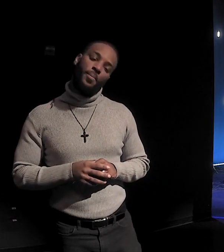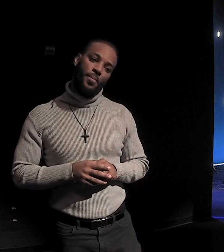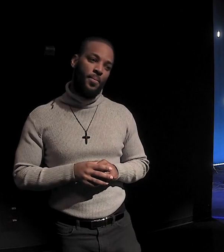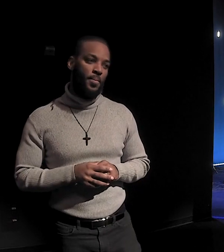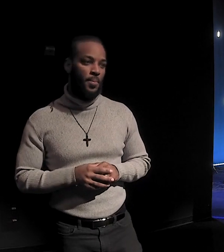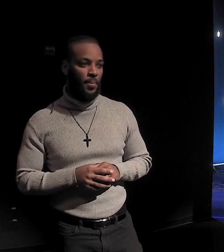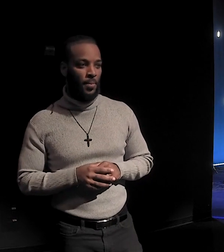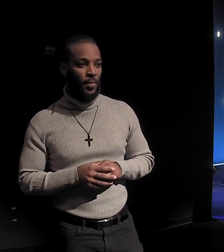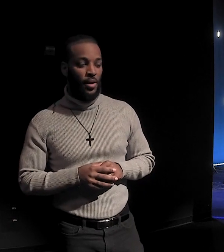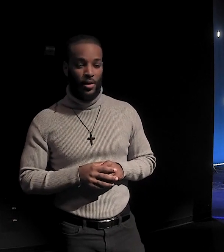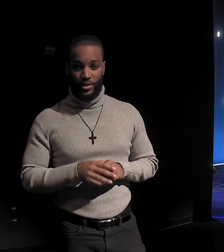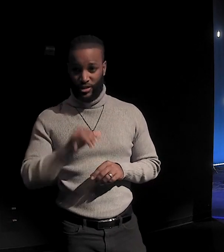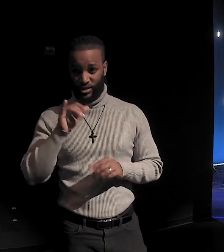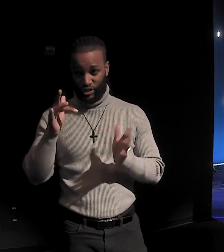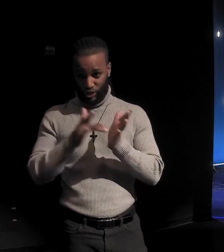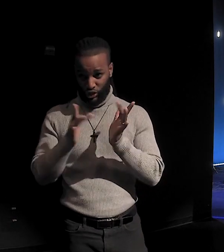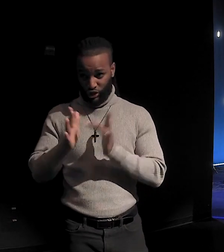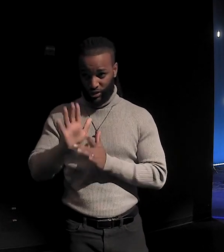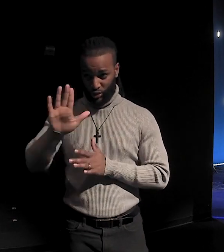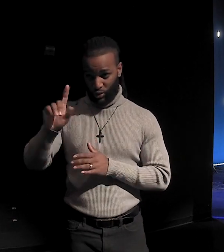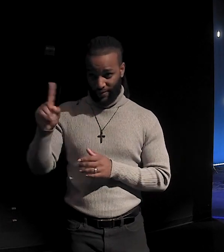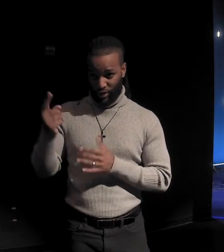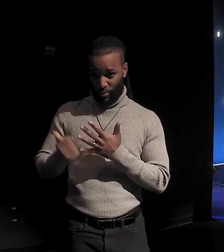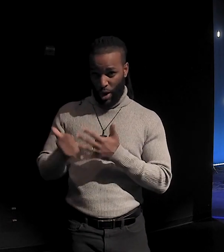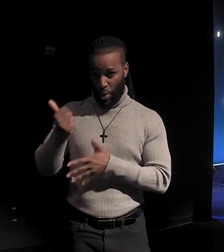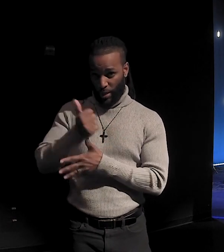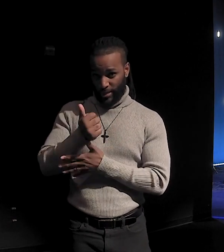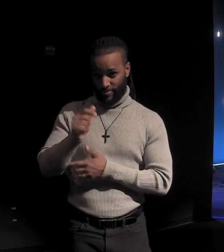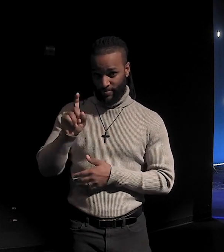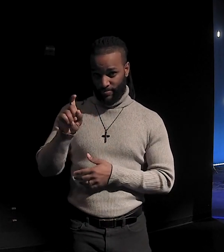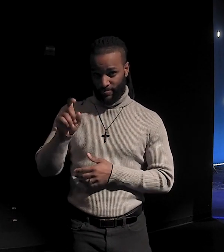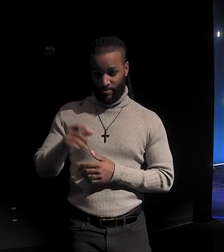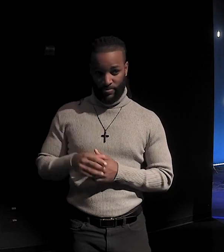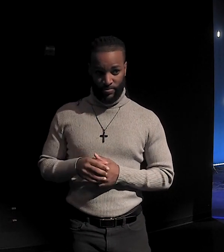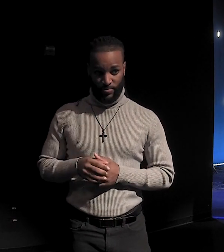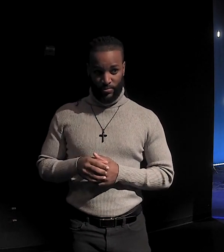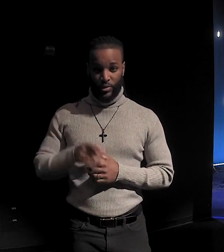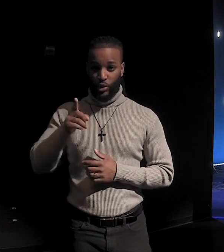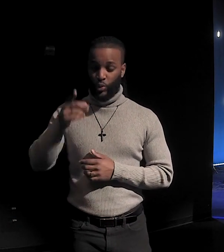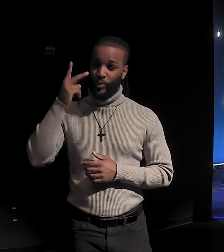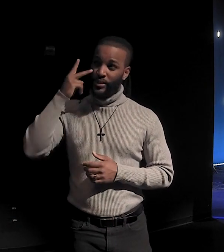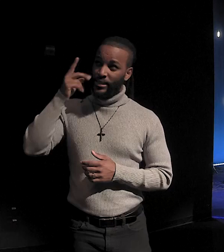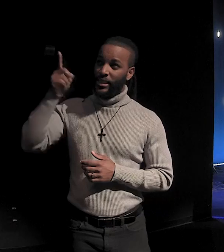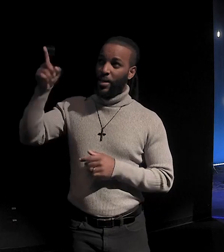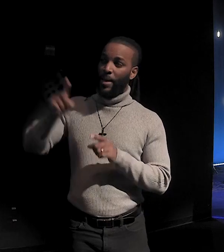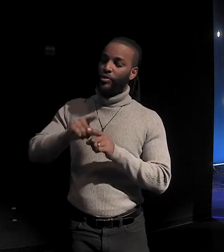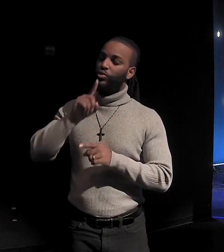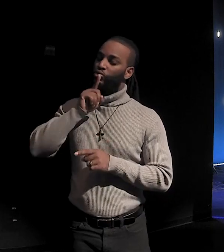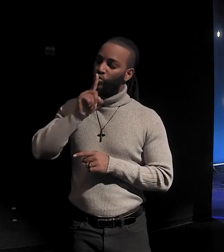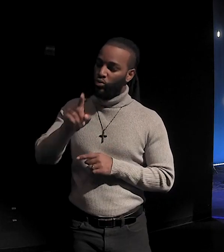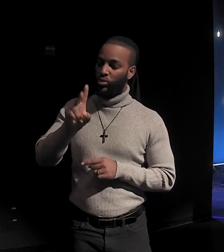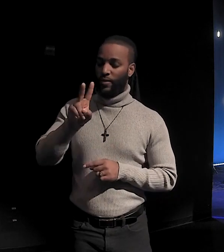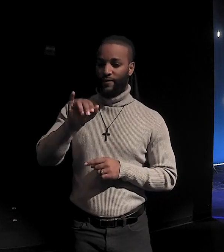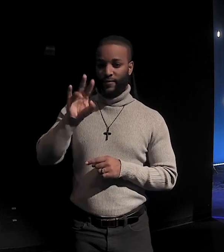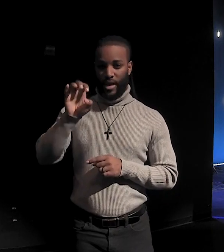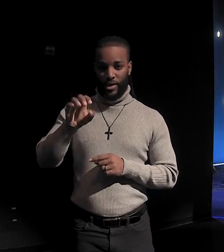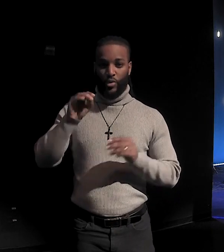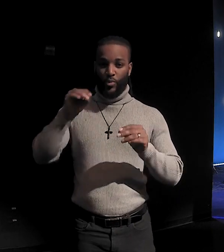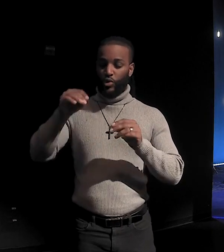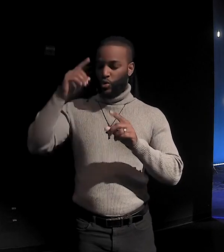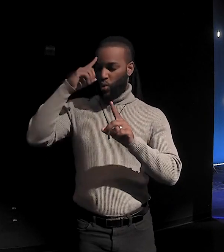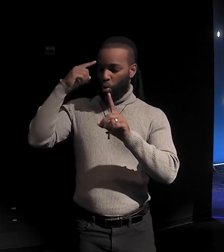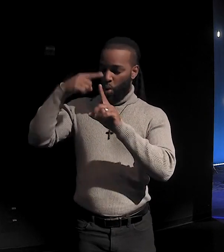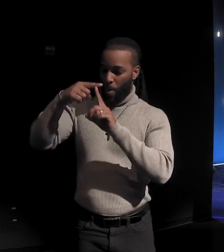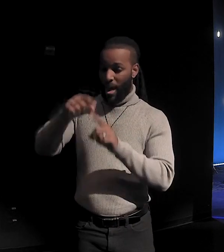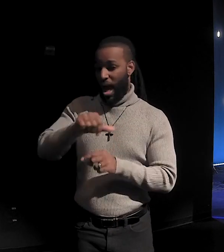to you. Is Jesus your first priority? Do you see Him as your true vine? Do you put your hope